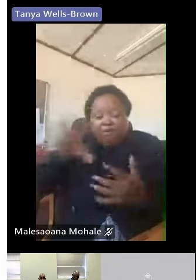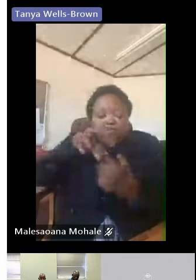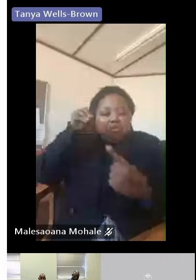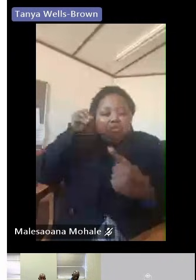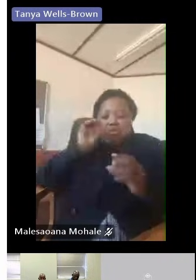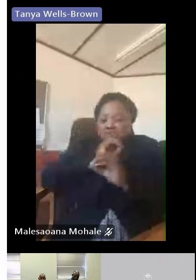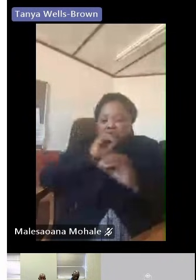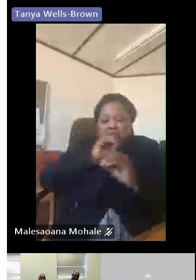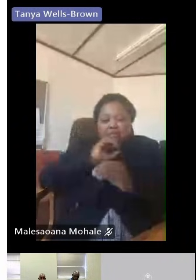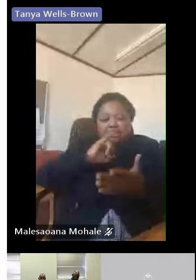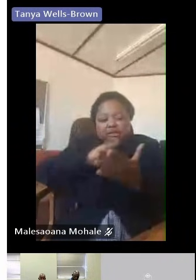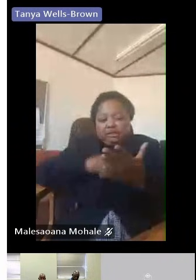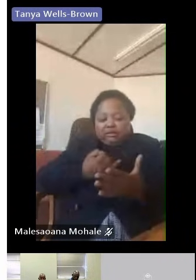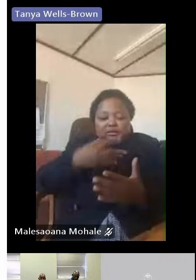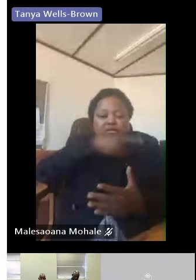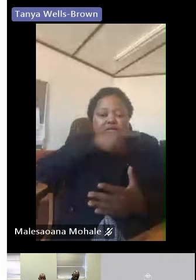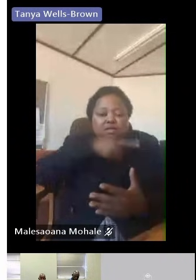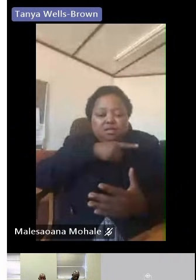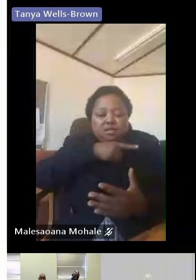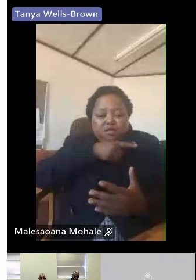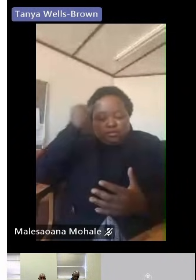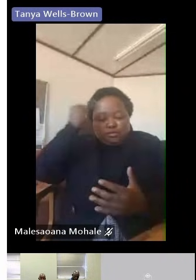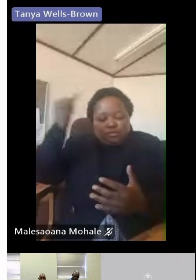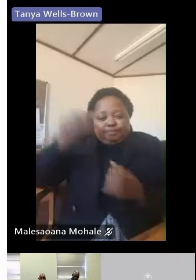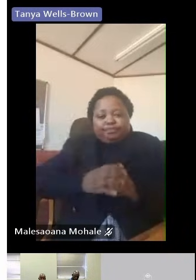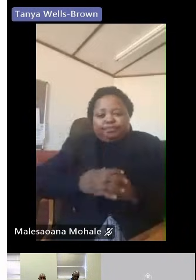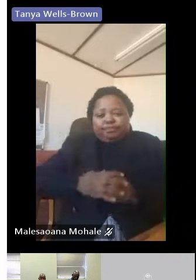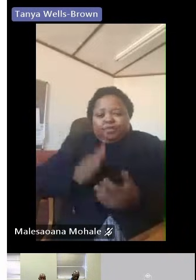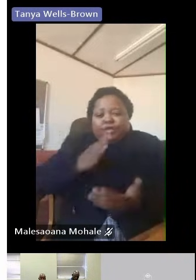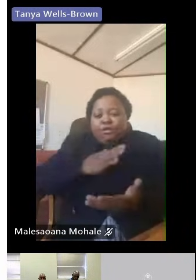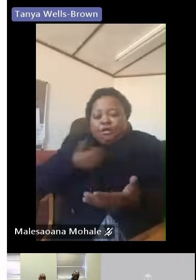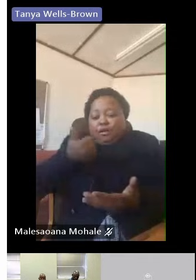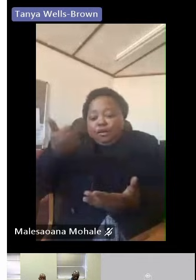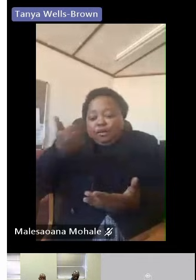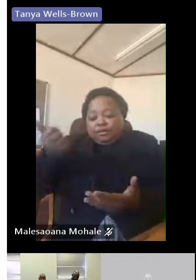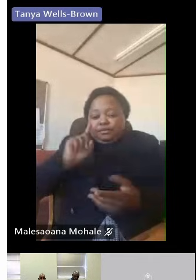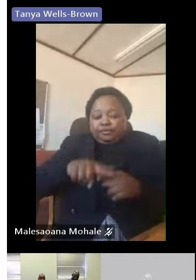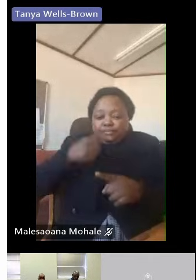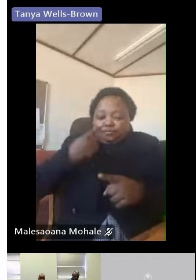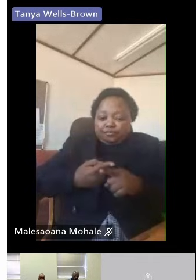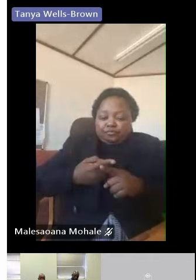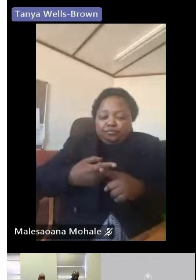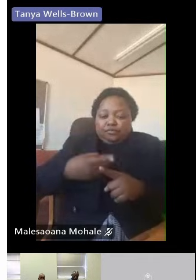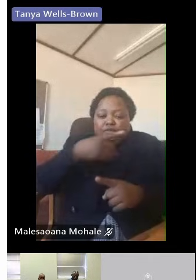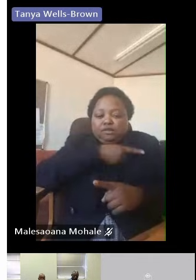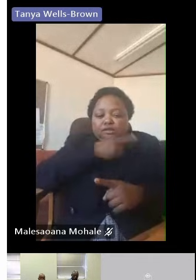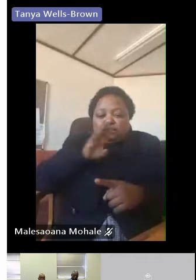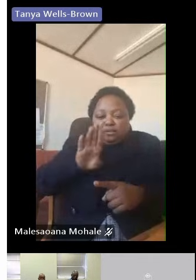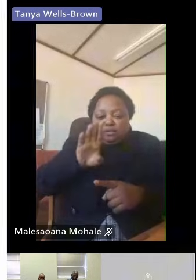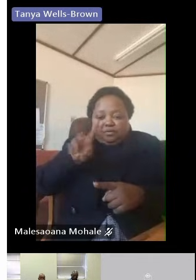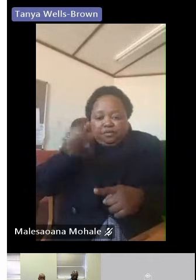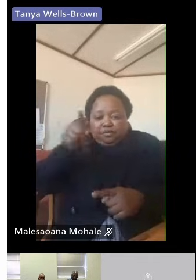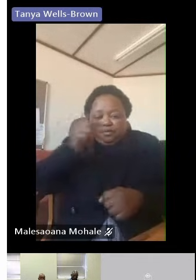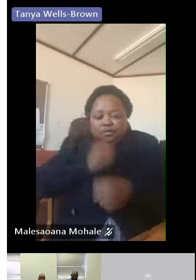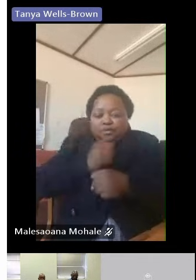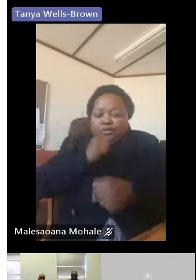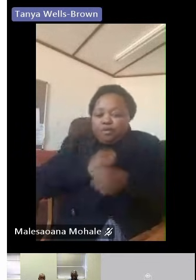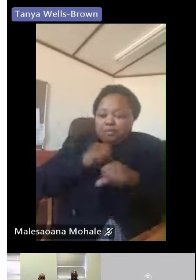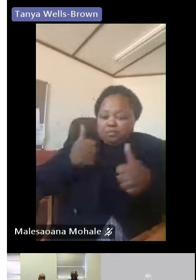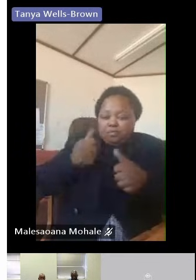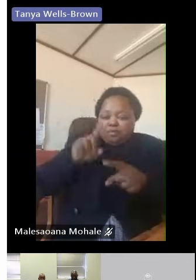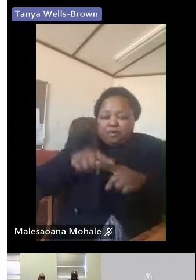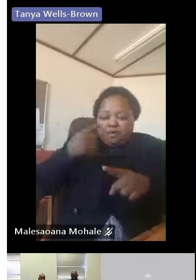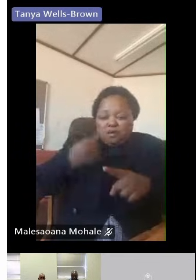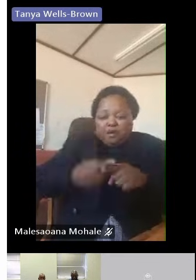There are examples of where coordination is working. There's some great examples of case coordination in Mahalisok,